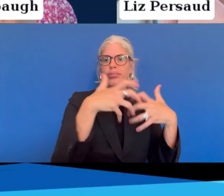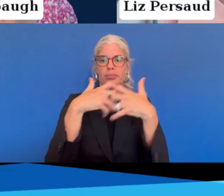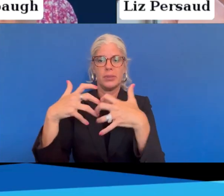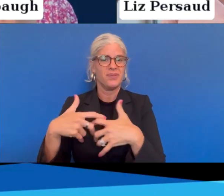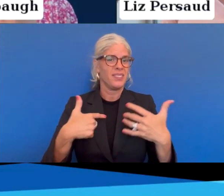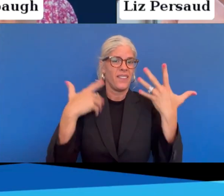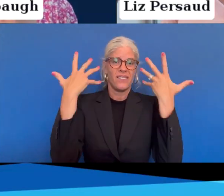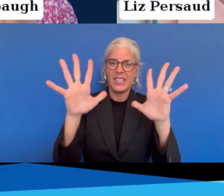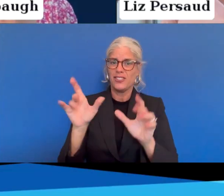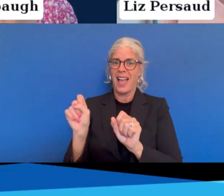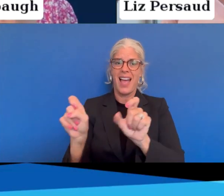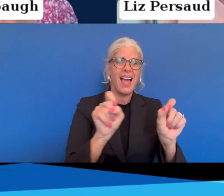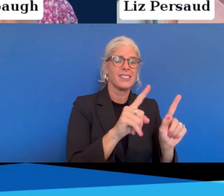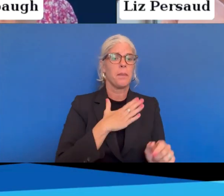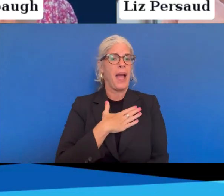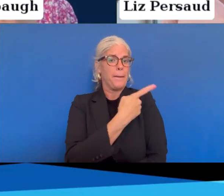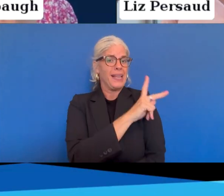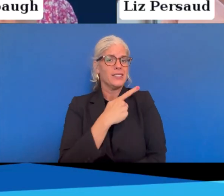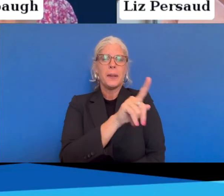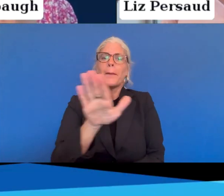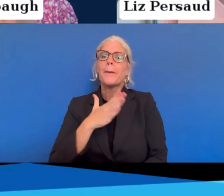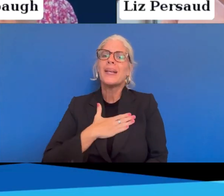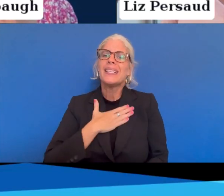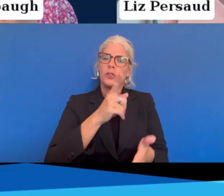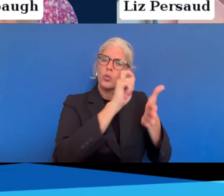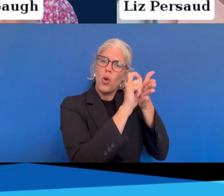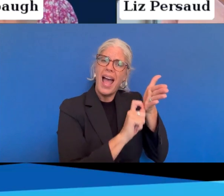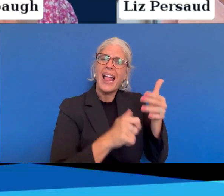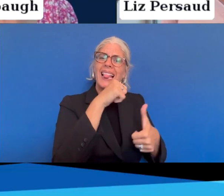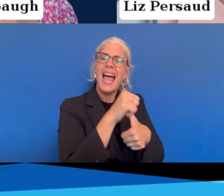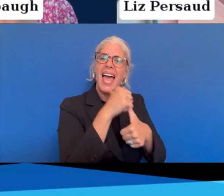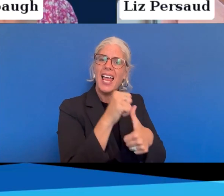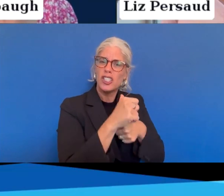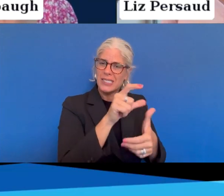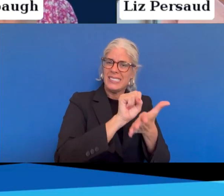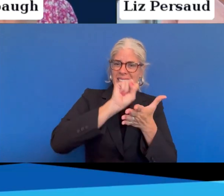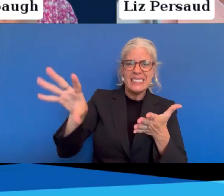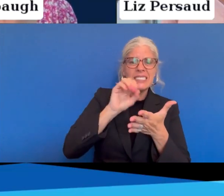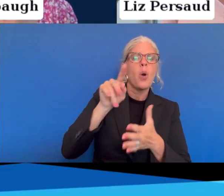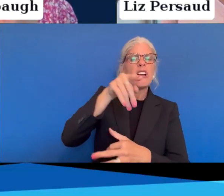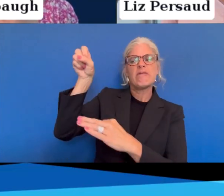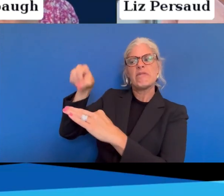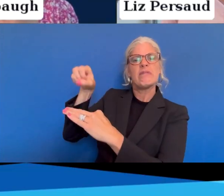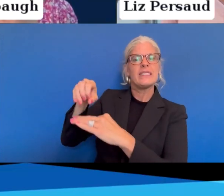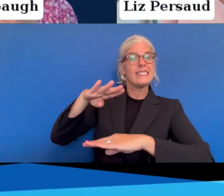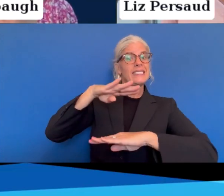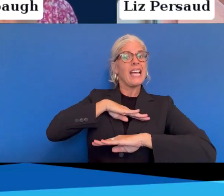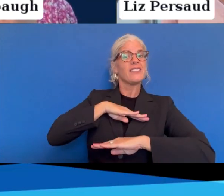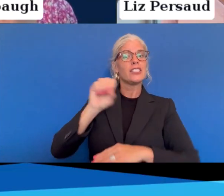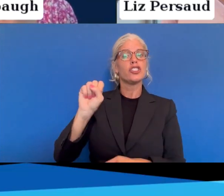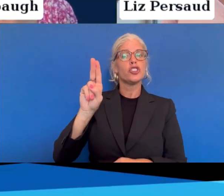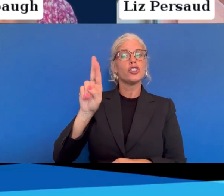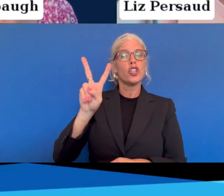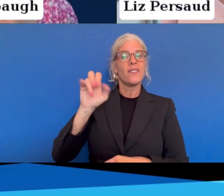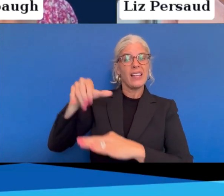you ahead of time. I've asked my patients to write countless letters or put things in